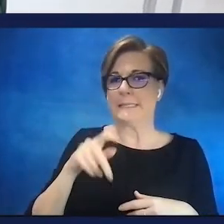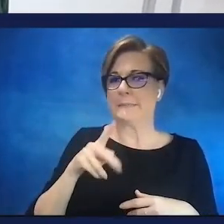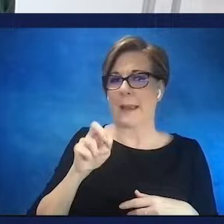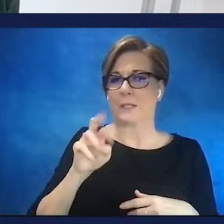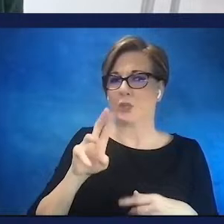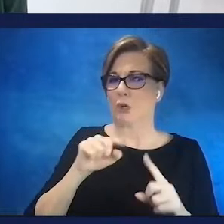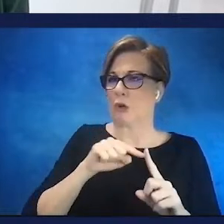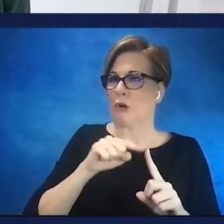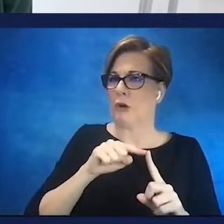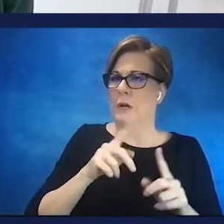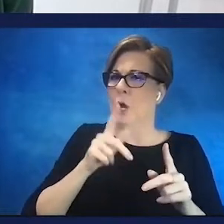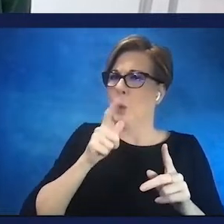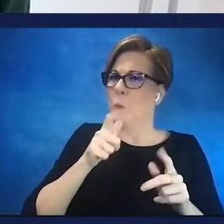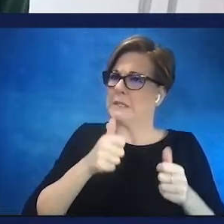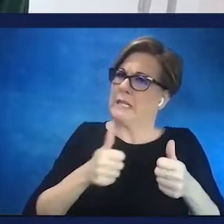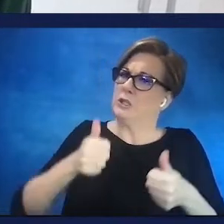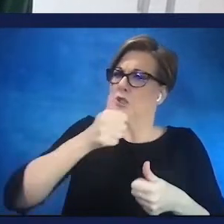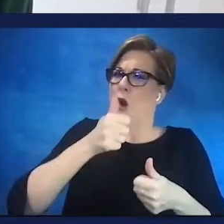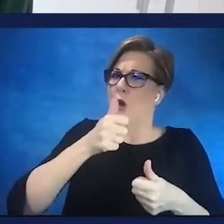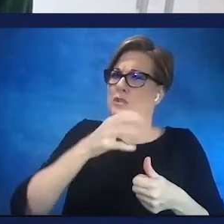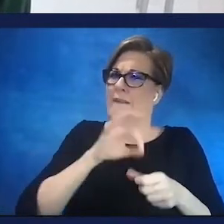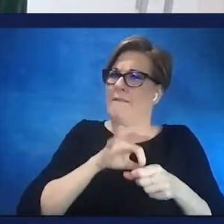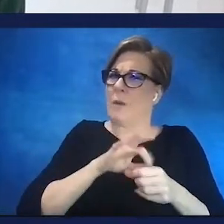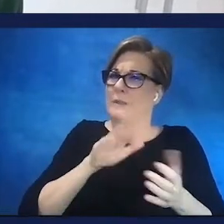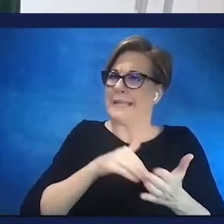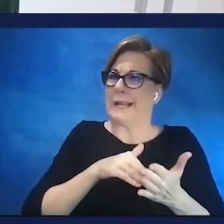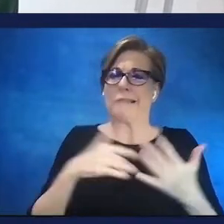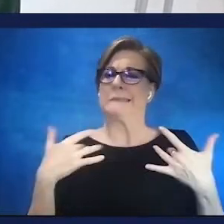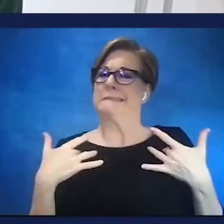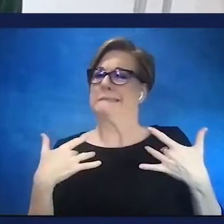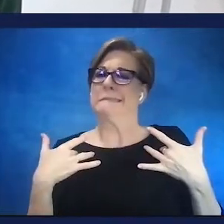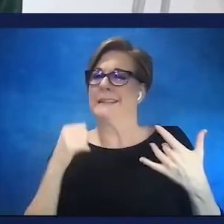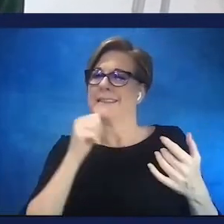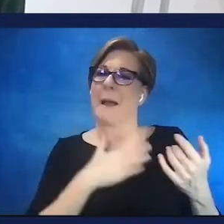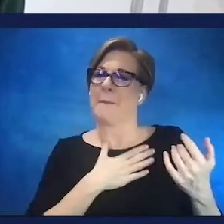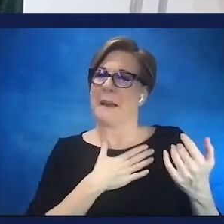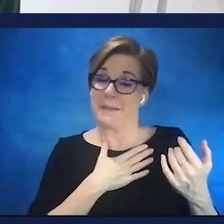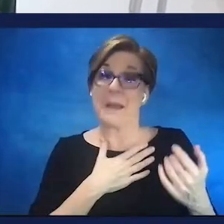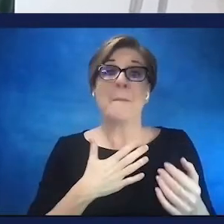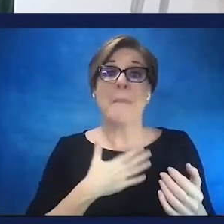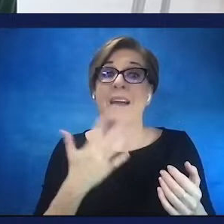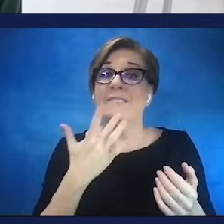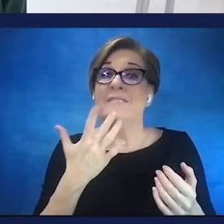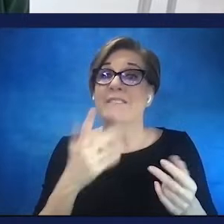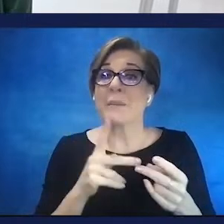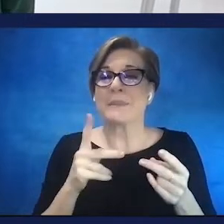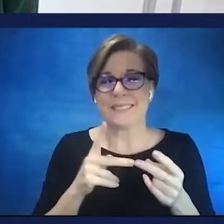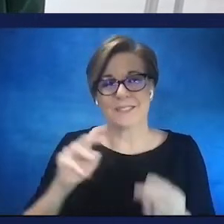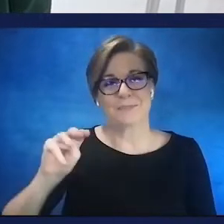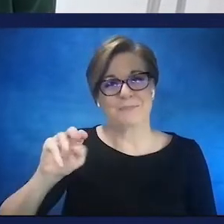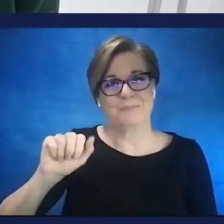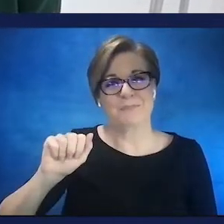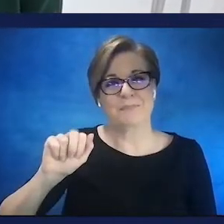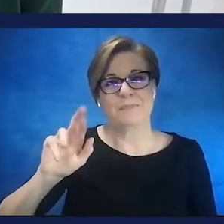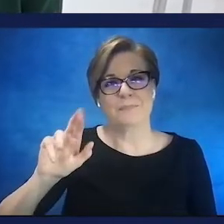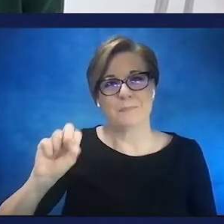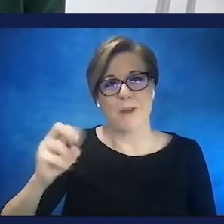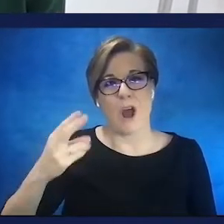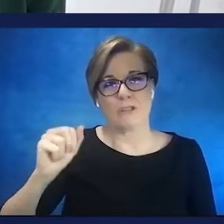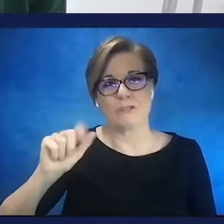inspector is in charge of the vote centers, and that's kind of not like my thing. But my favorite position is being a